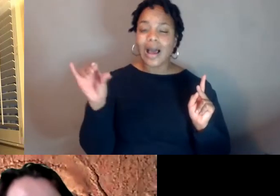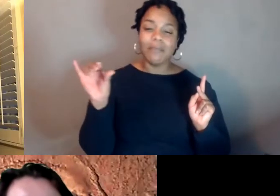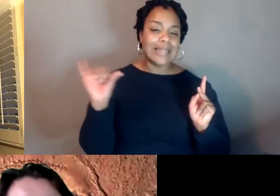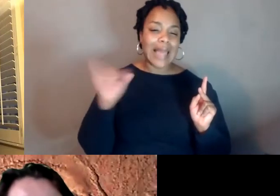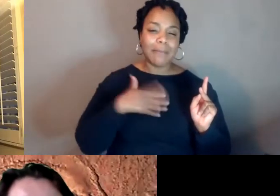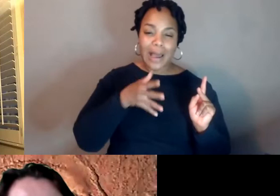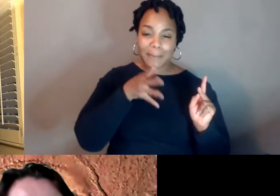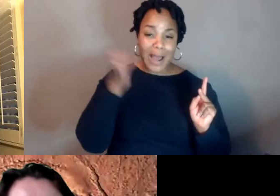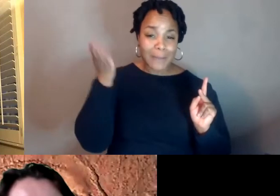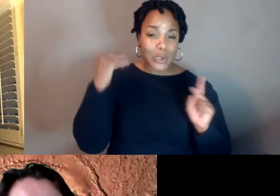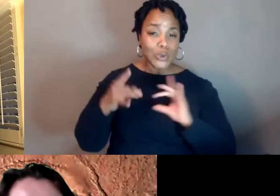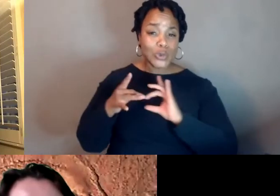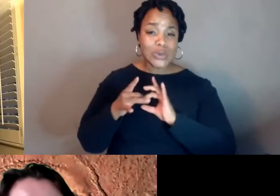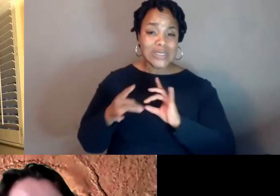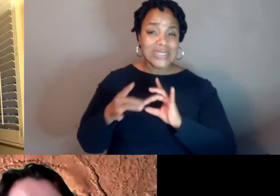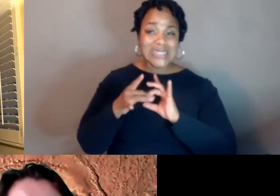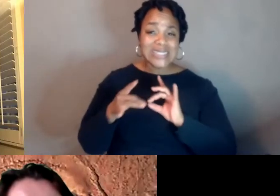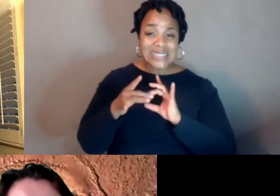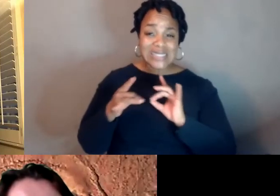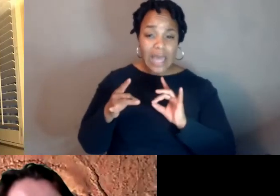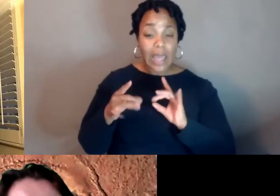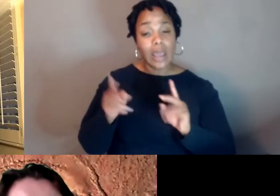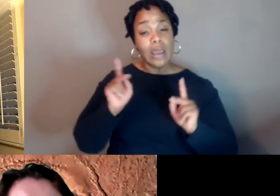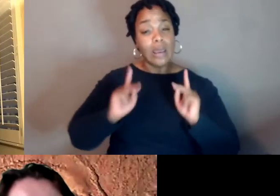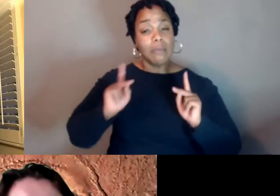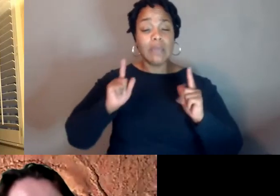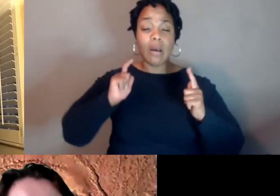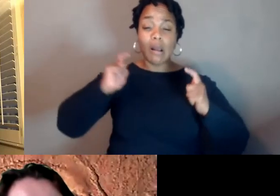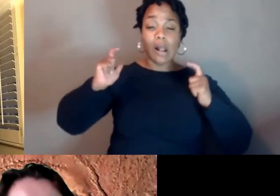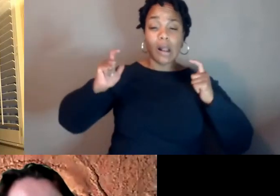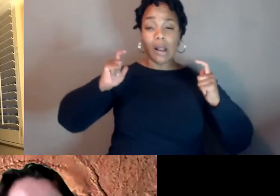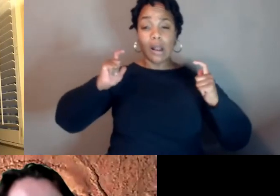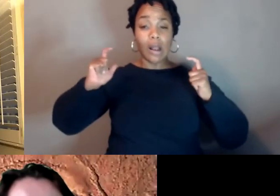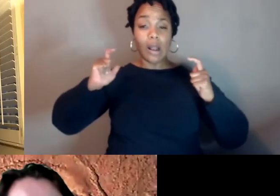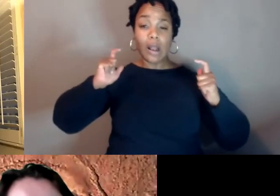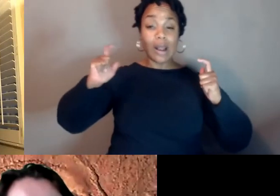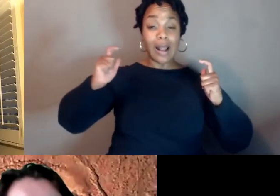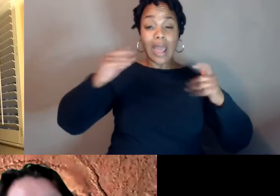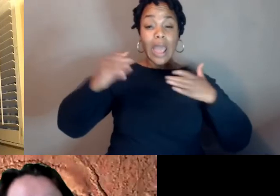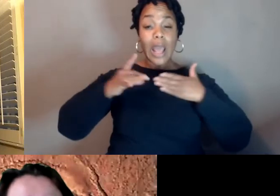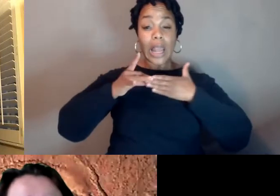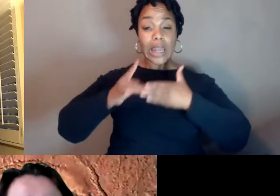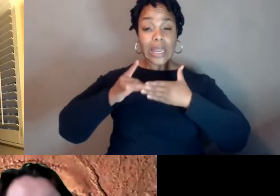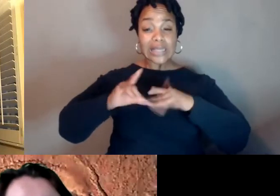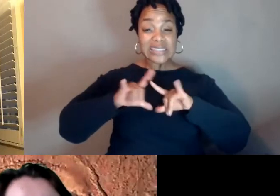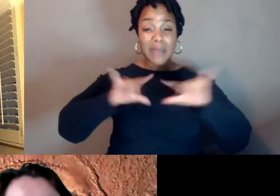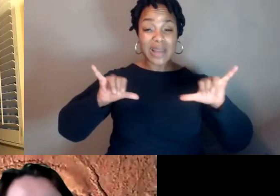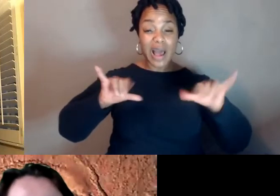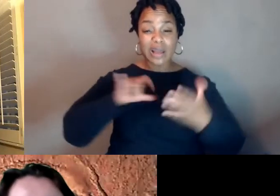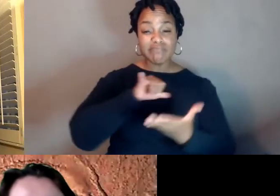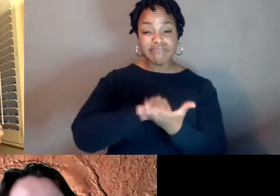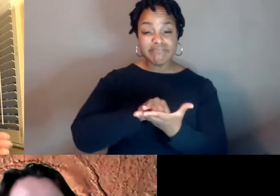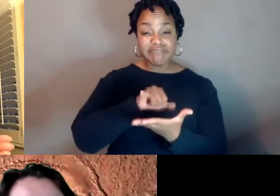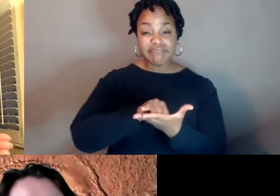say, riding on their high horse and trying to lead. If you get too